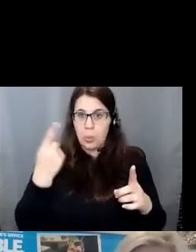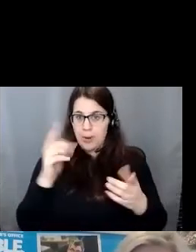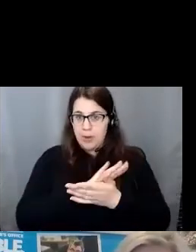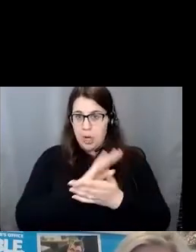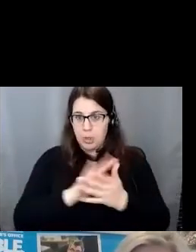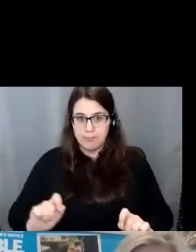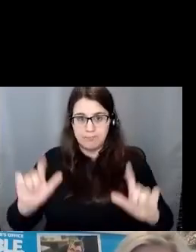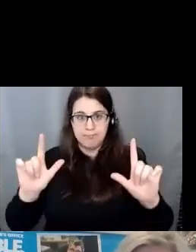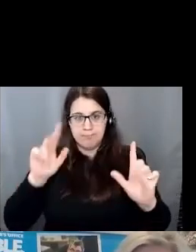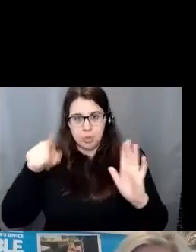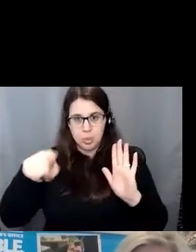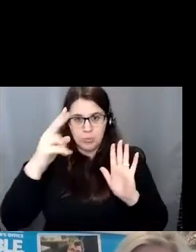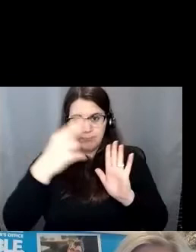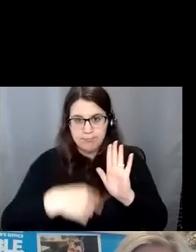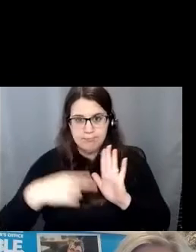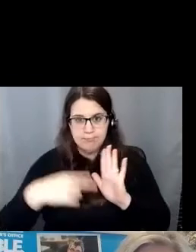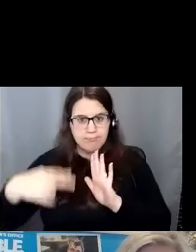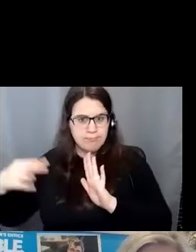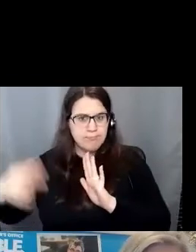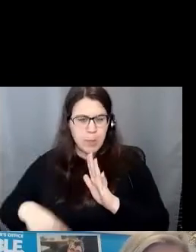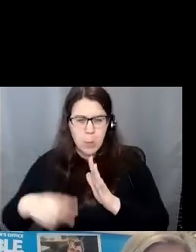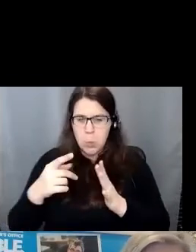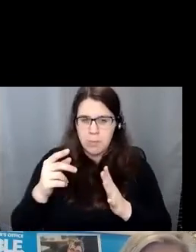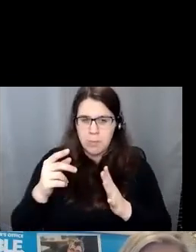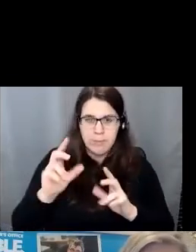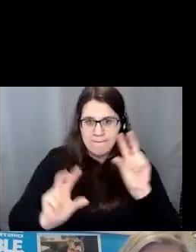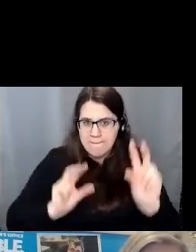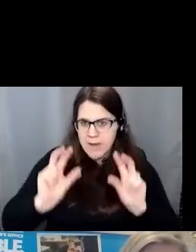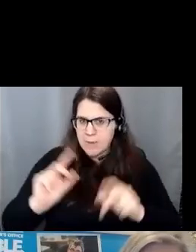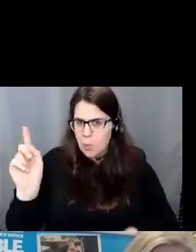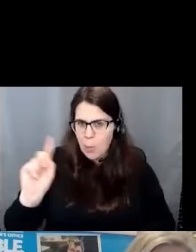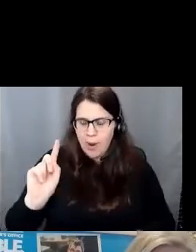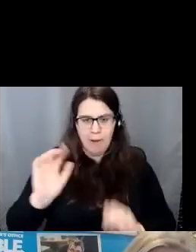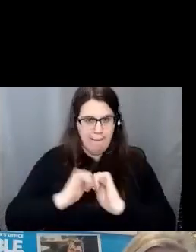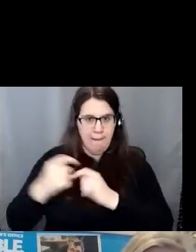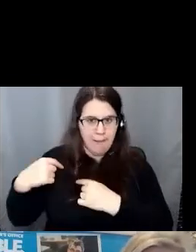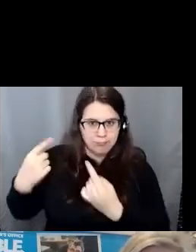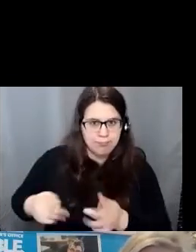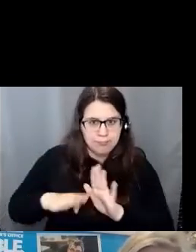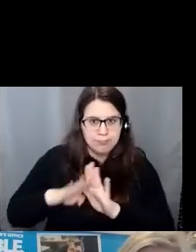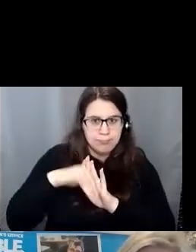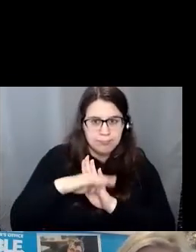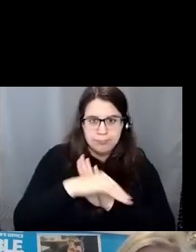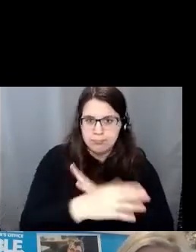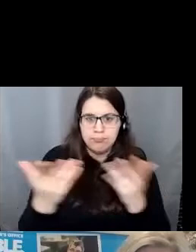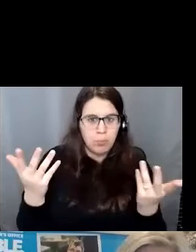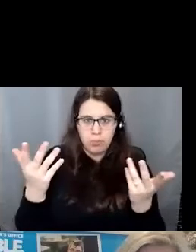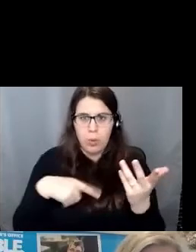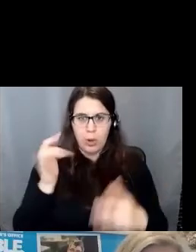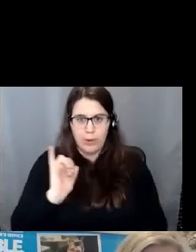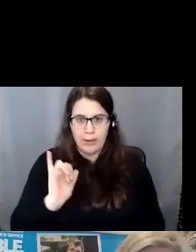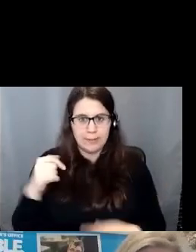actually review how these investment options have been performing since the inception of the program. And then